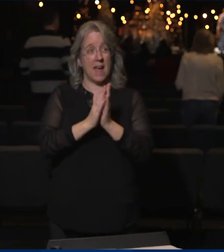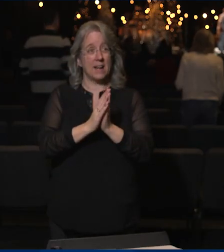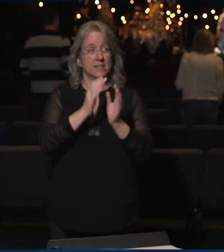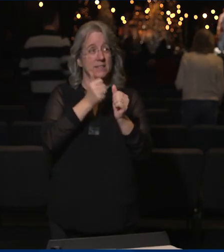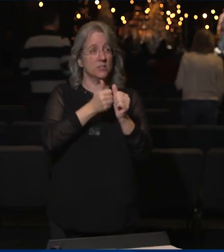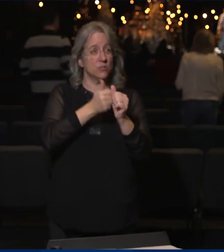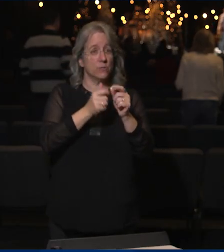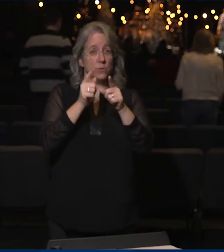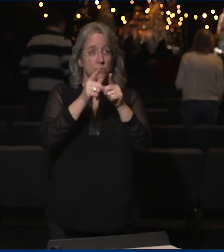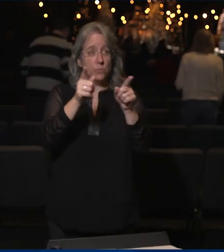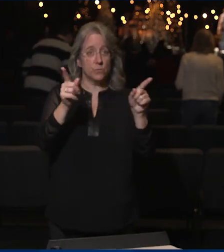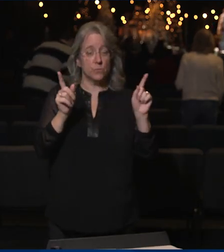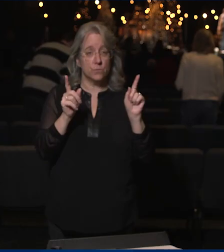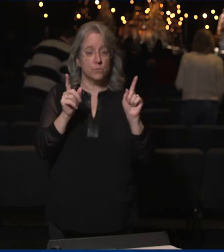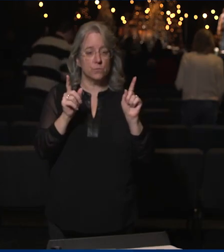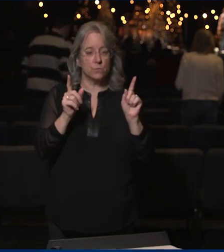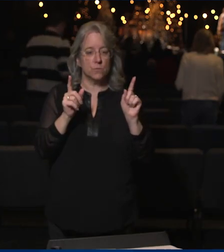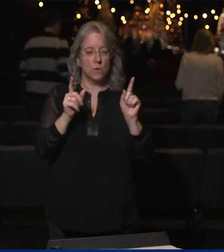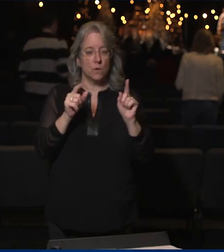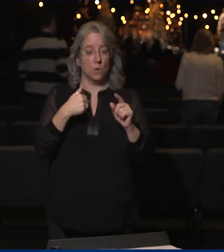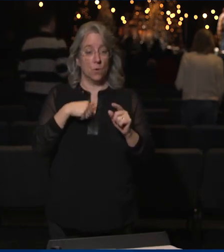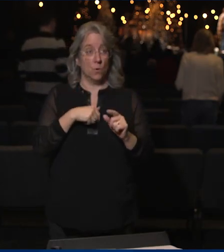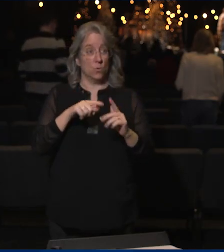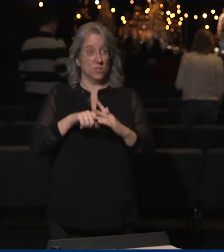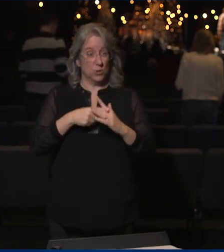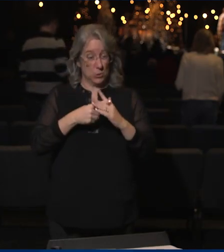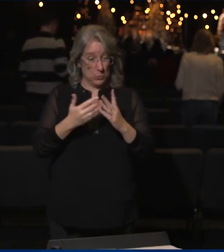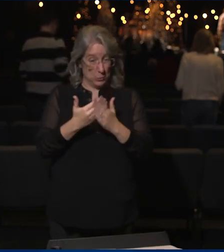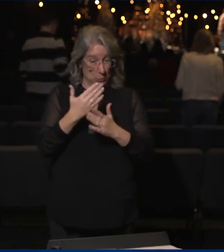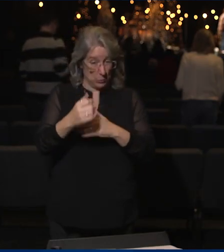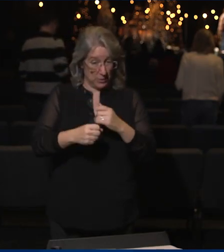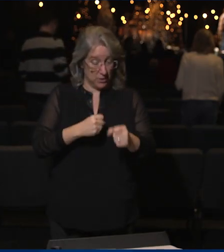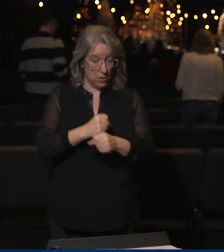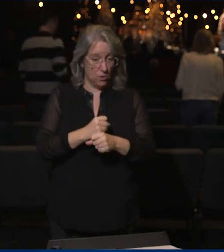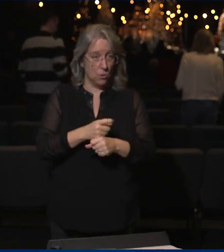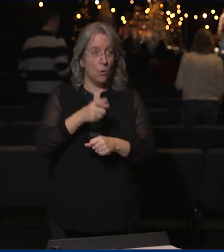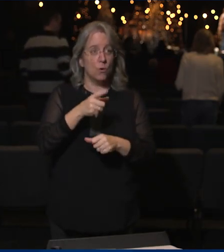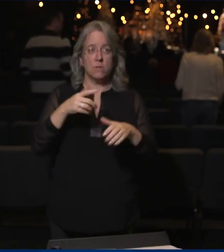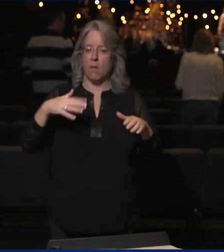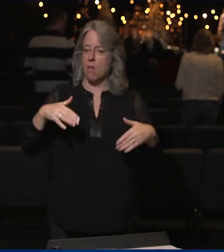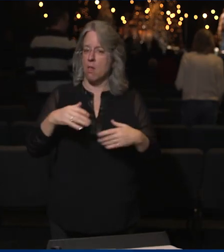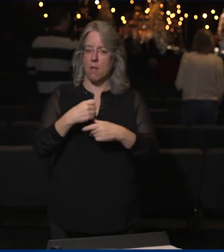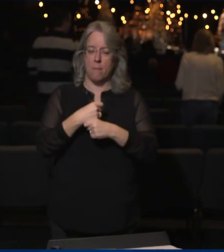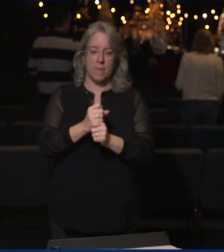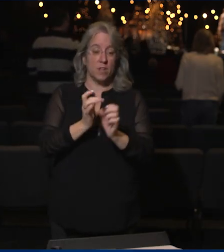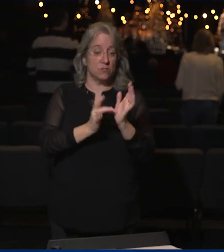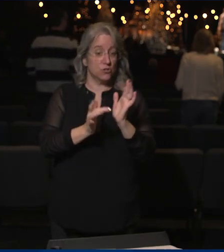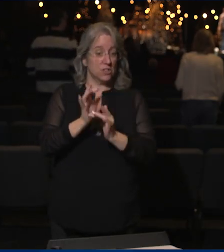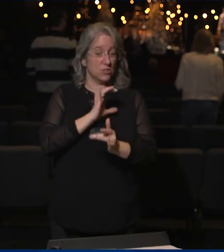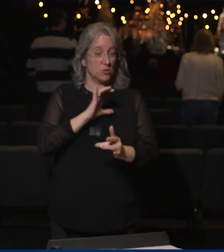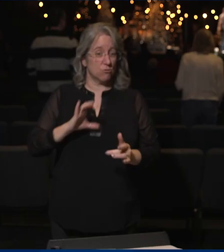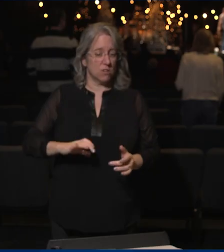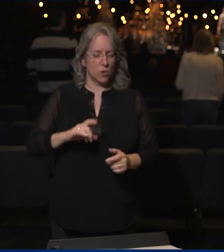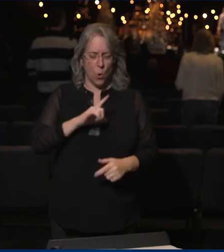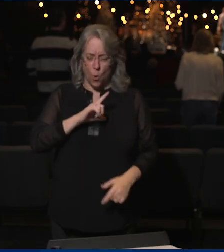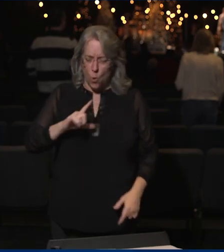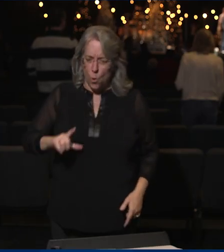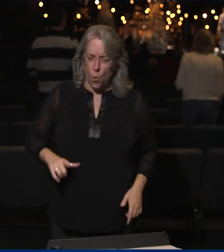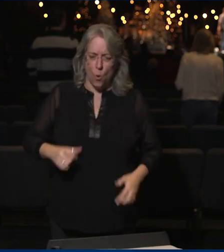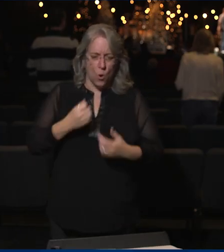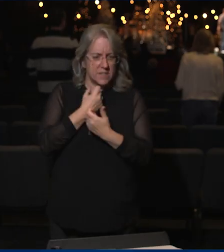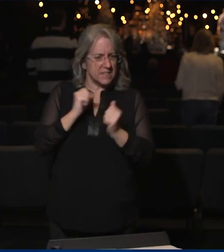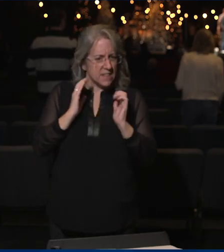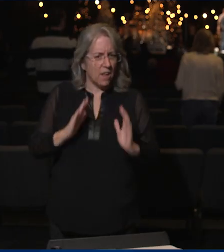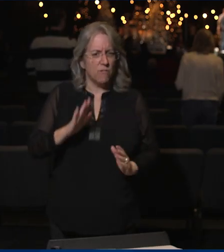year, if you haven't made Jesus Christ the Lord and Savior of your